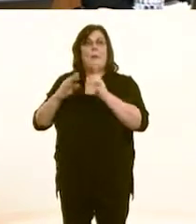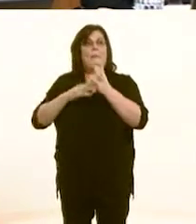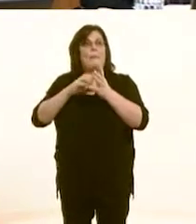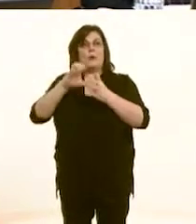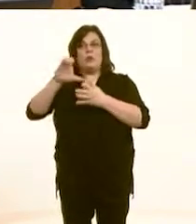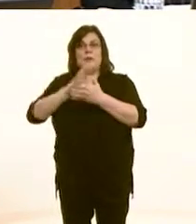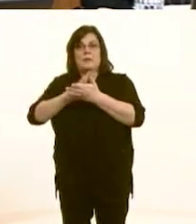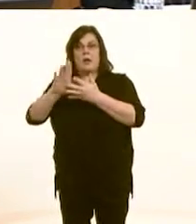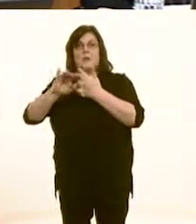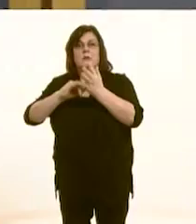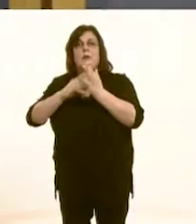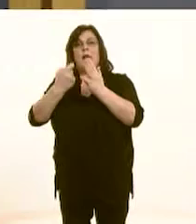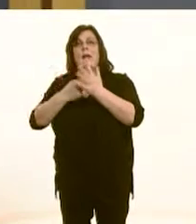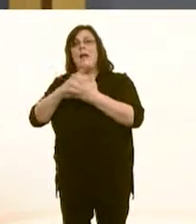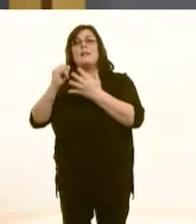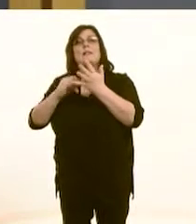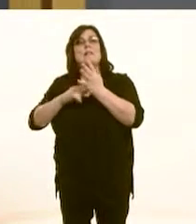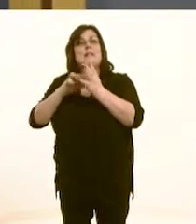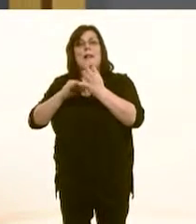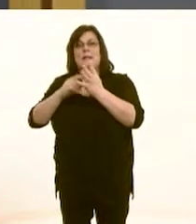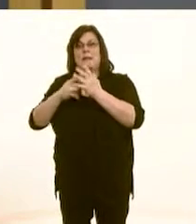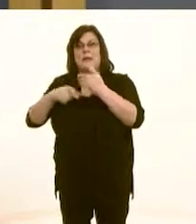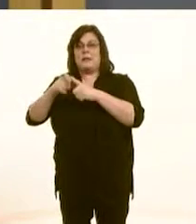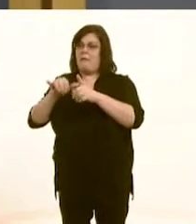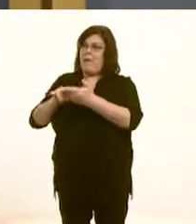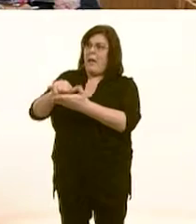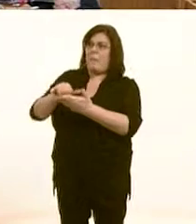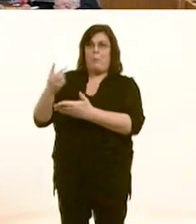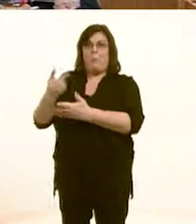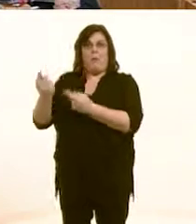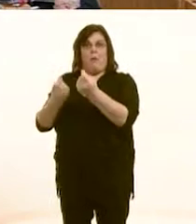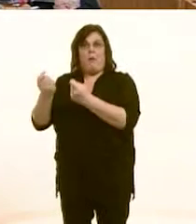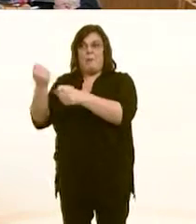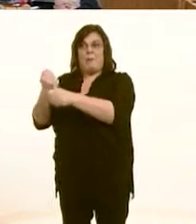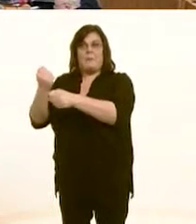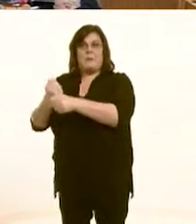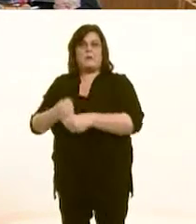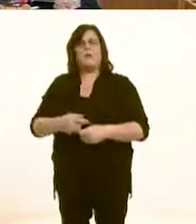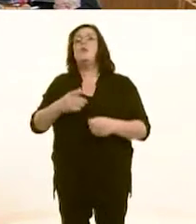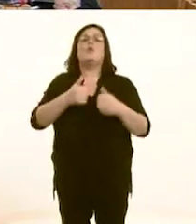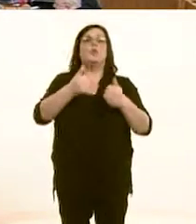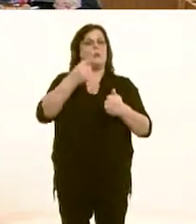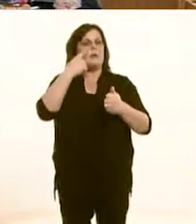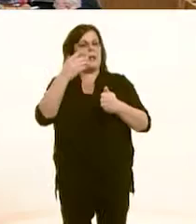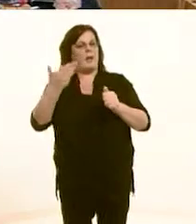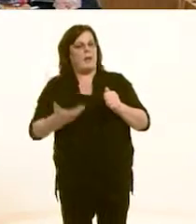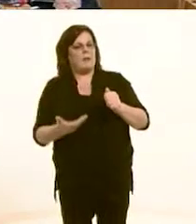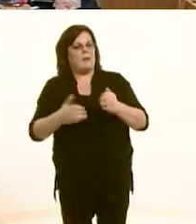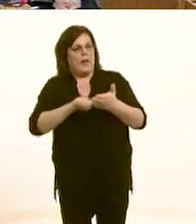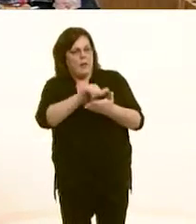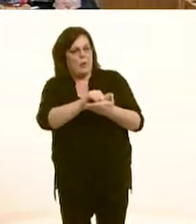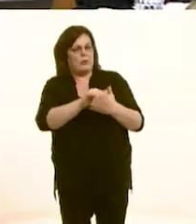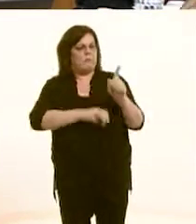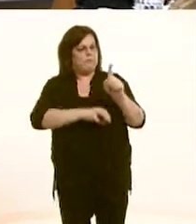well, for that matter. And no, we're pleased to see that the airport is moving in the right direction, pleased to see that more and more passengers are using